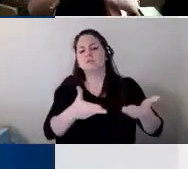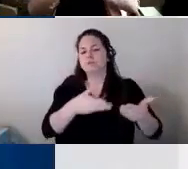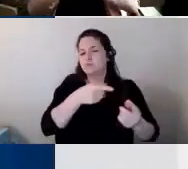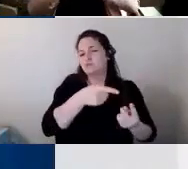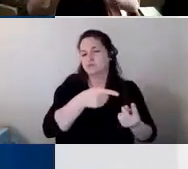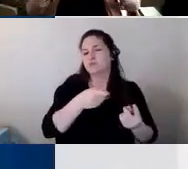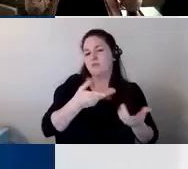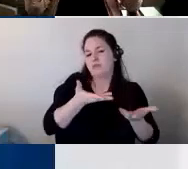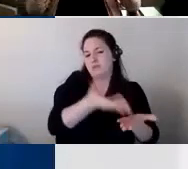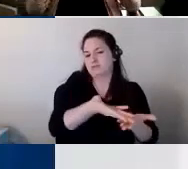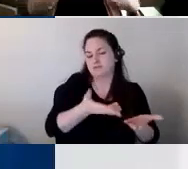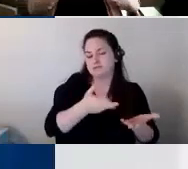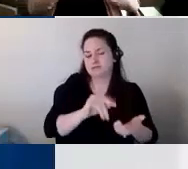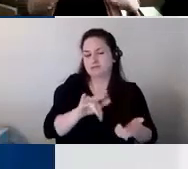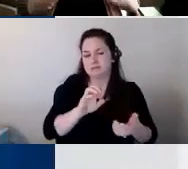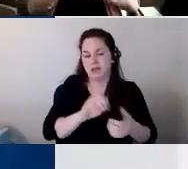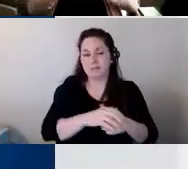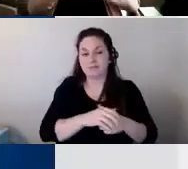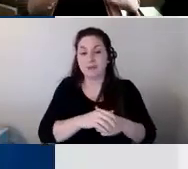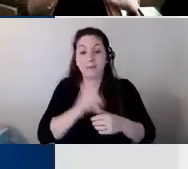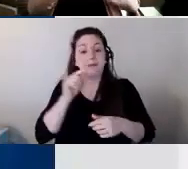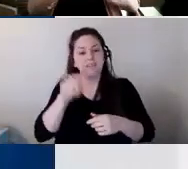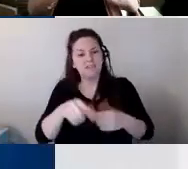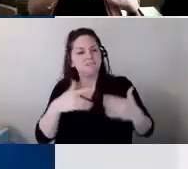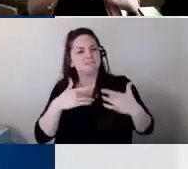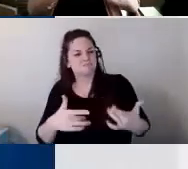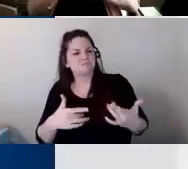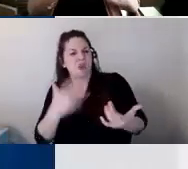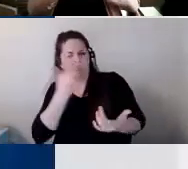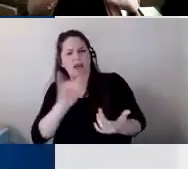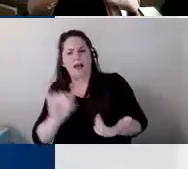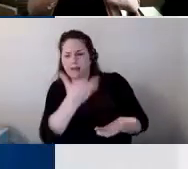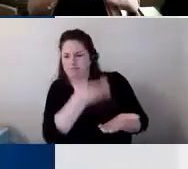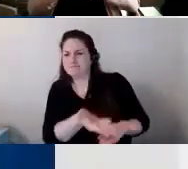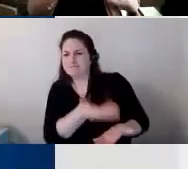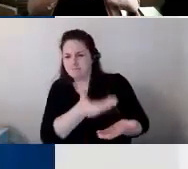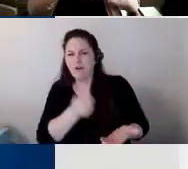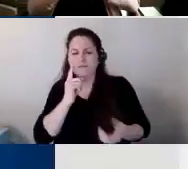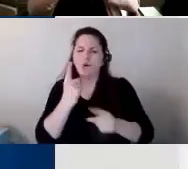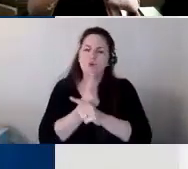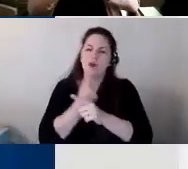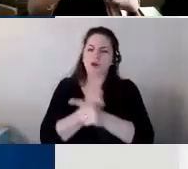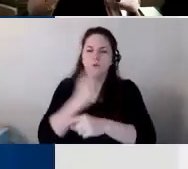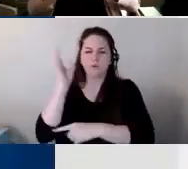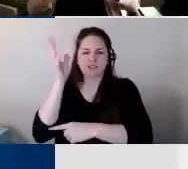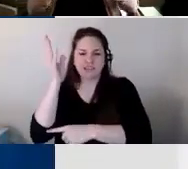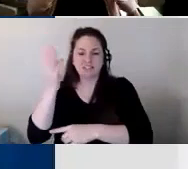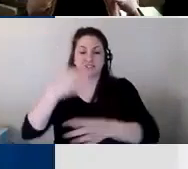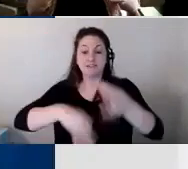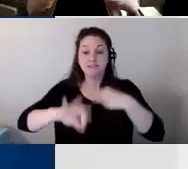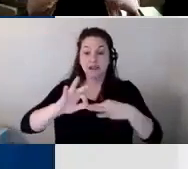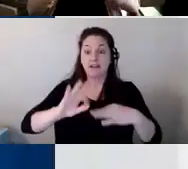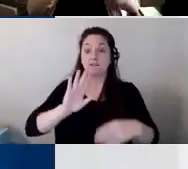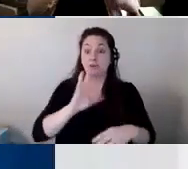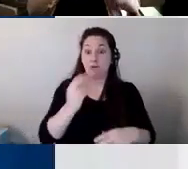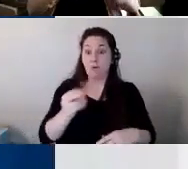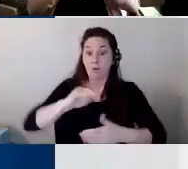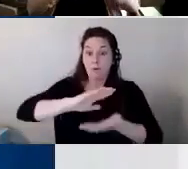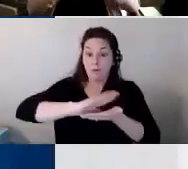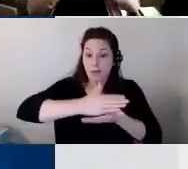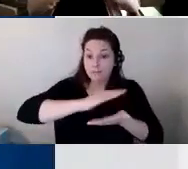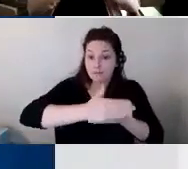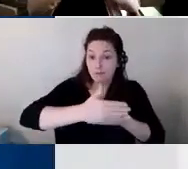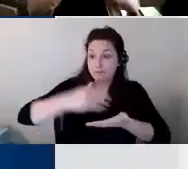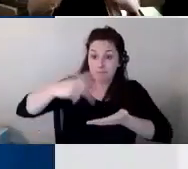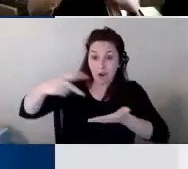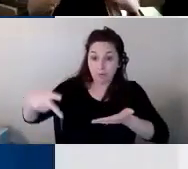prototypical with a speaker's table of what would be your usual presentation. And instead of bringing your PowerPoint up, you will